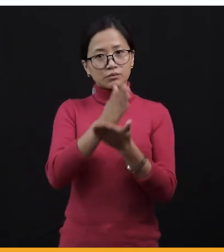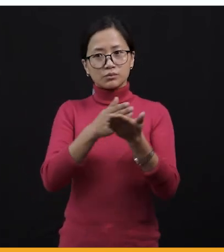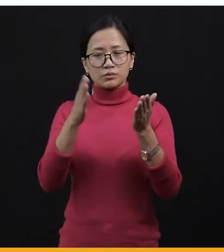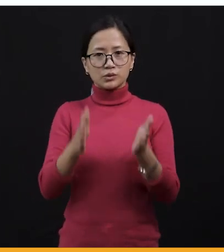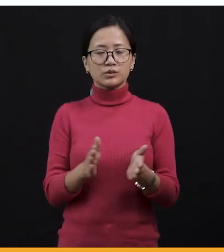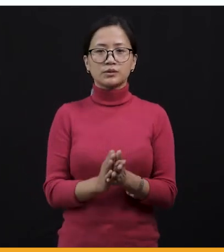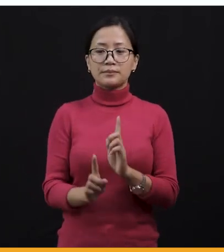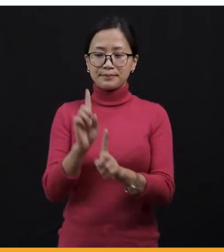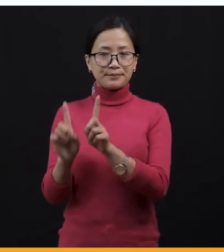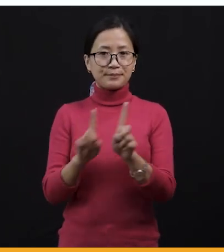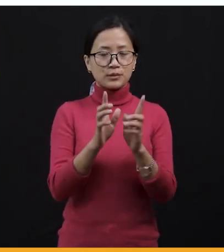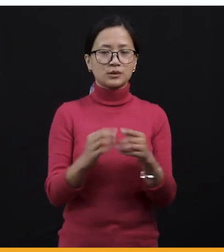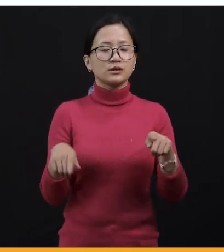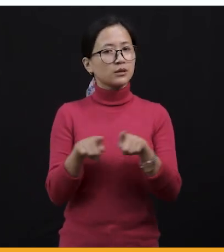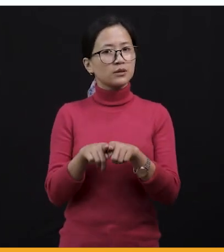and animals.